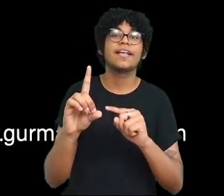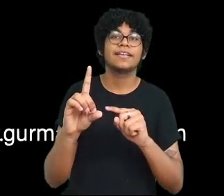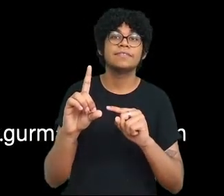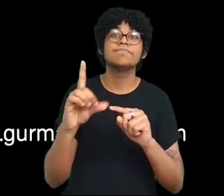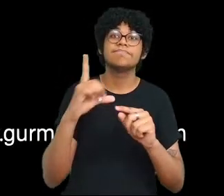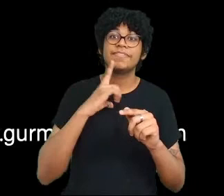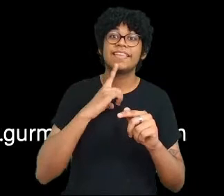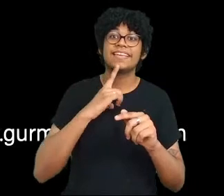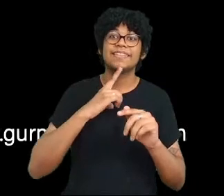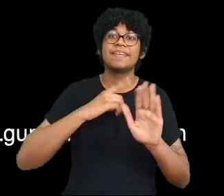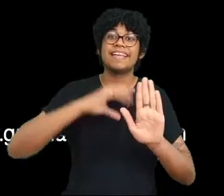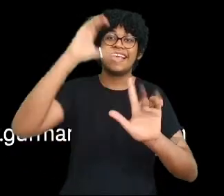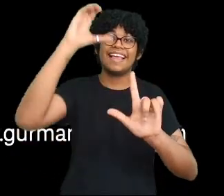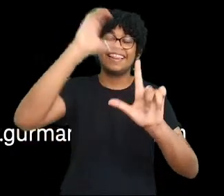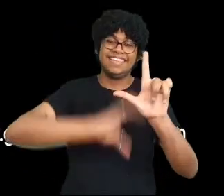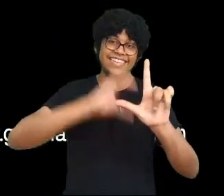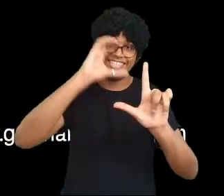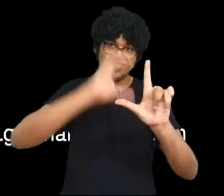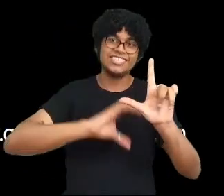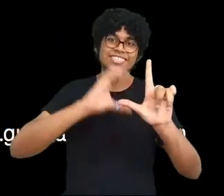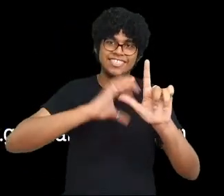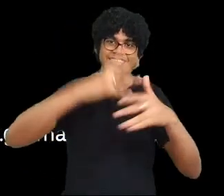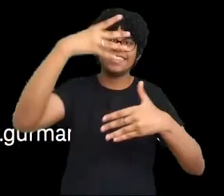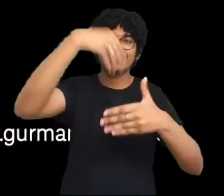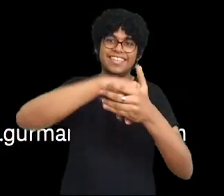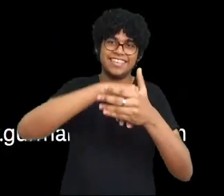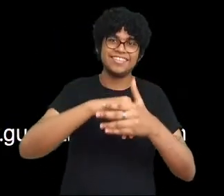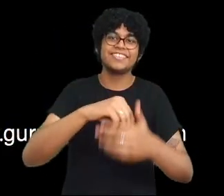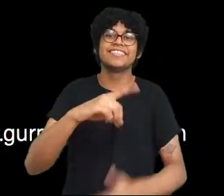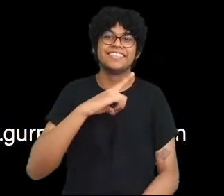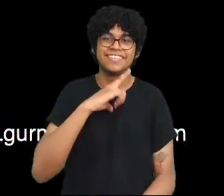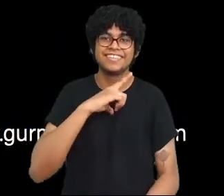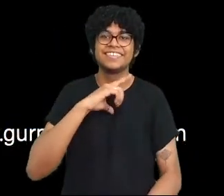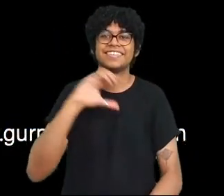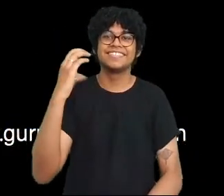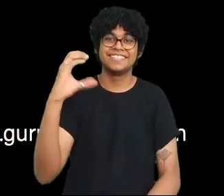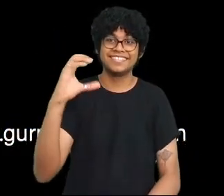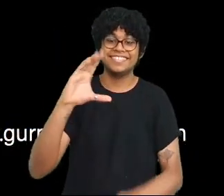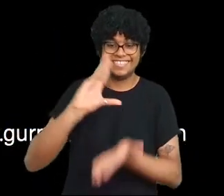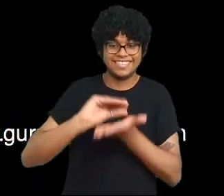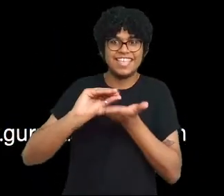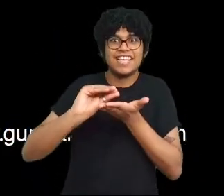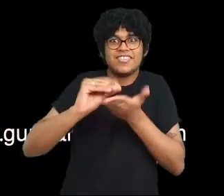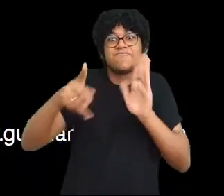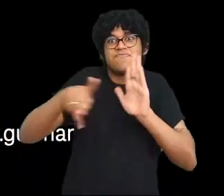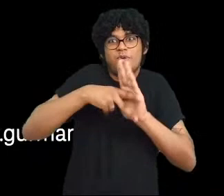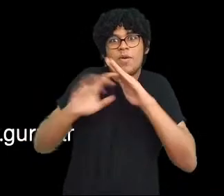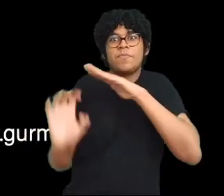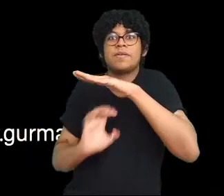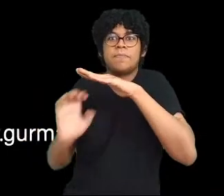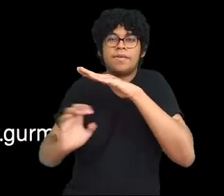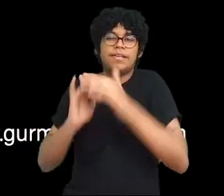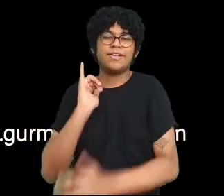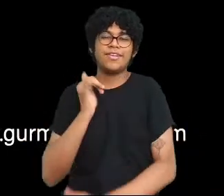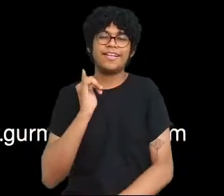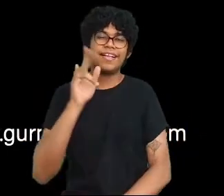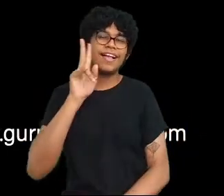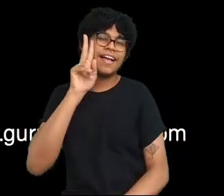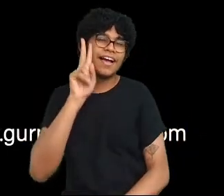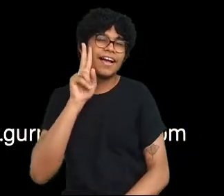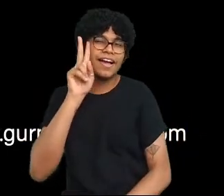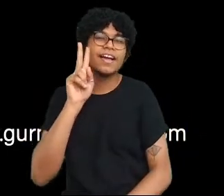corporate data storytelling thing happening. So a lot of people who are interested in that domain are active on the